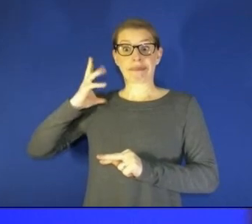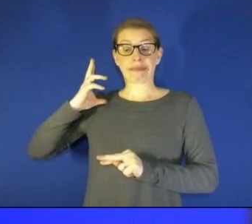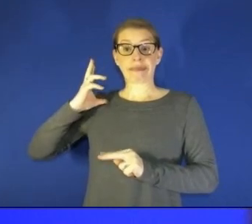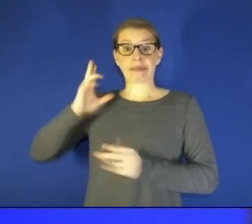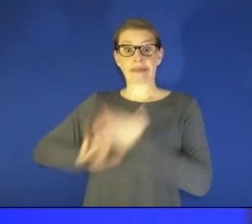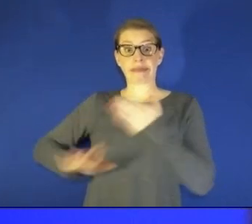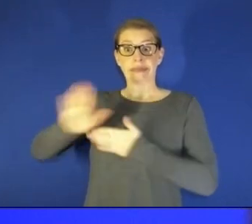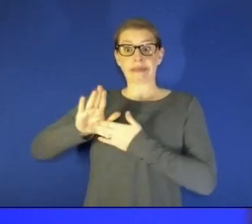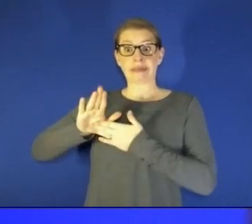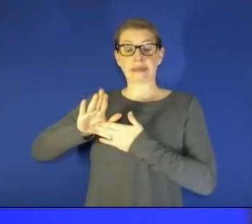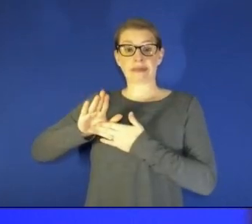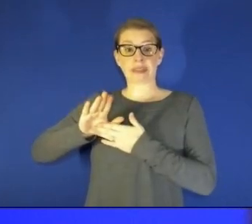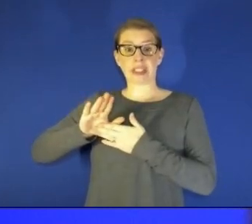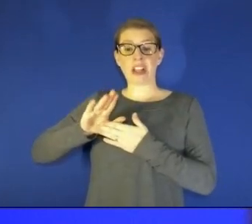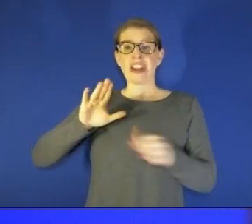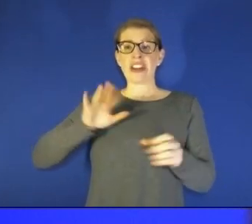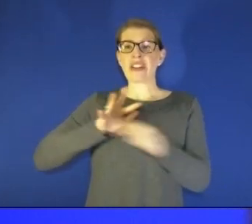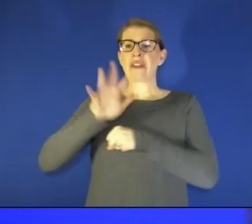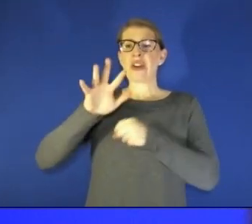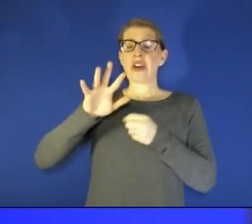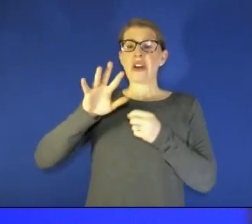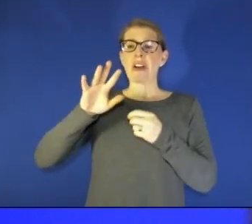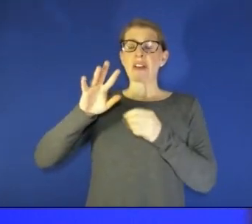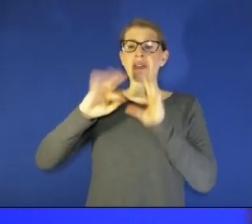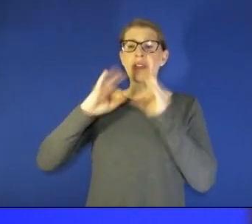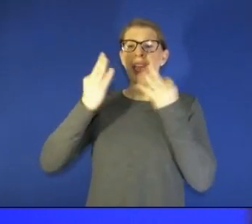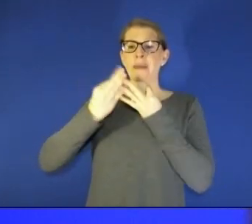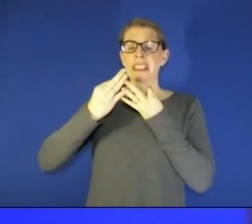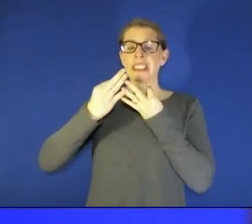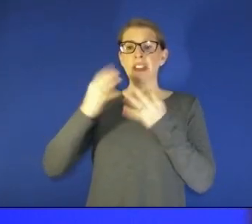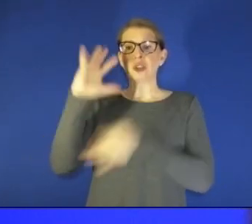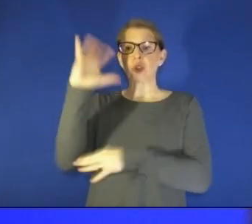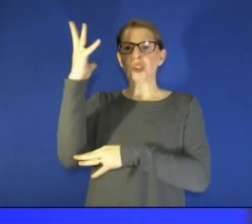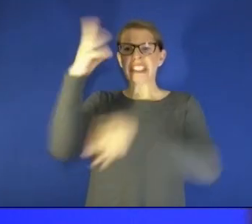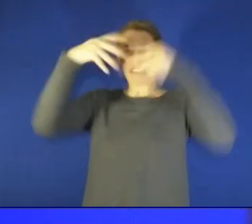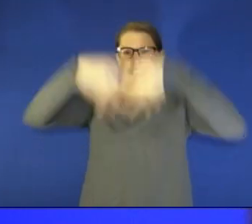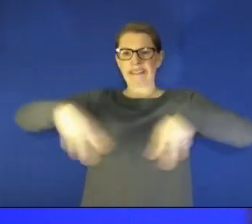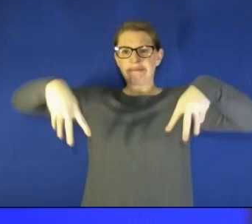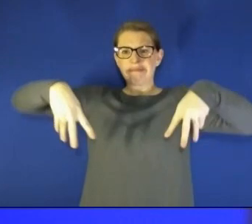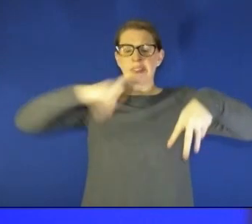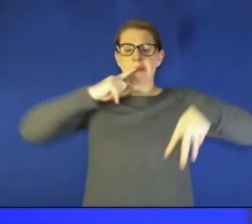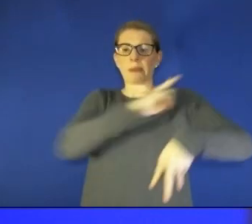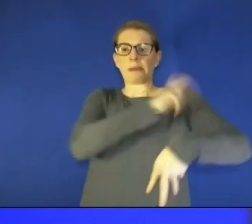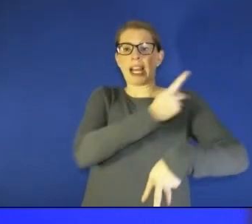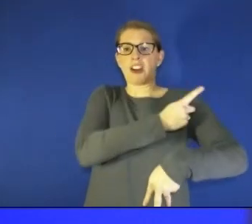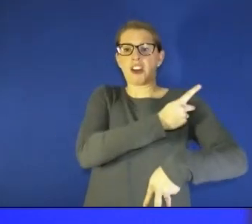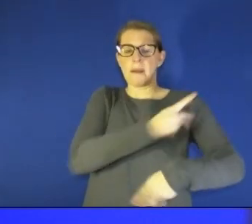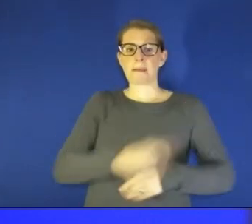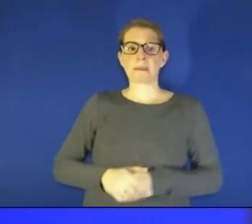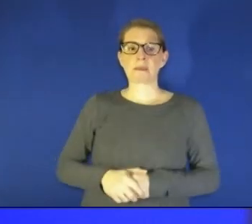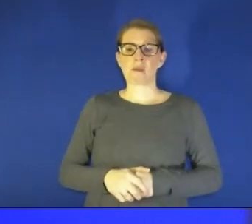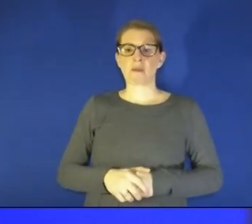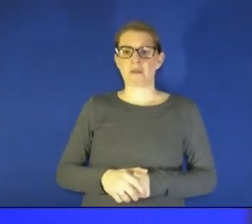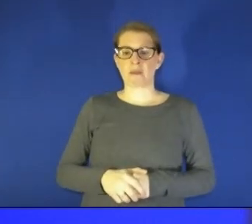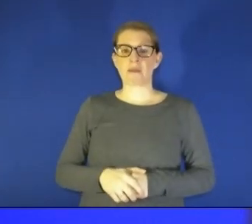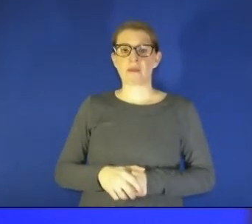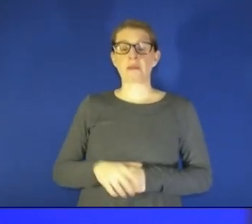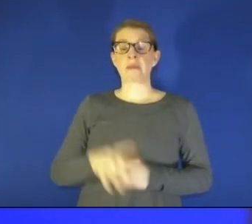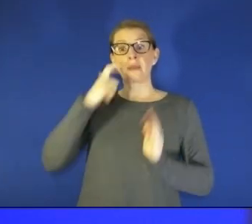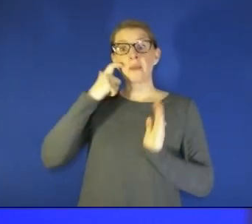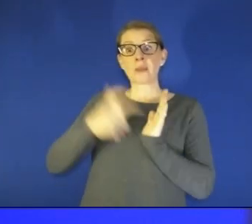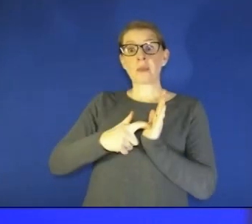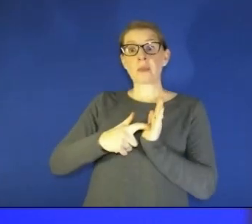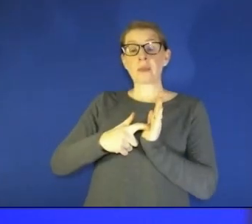the entire family tree of a patient. And it's important because like I said, one way you can identify if somebody has Lynch is by looking